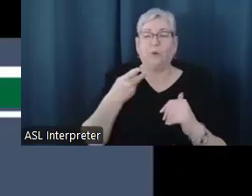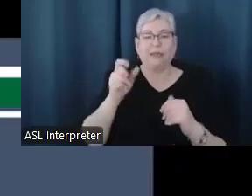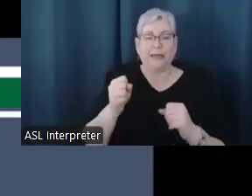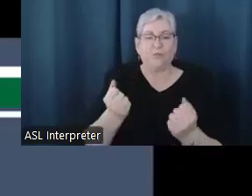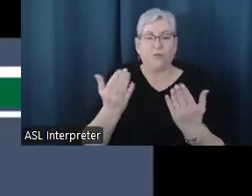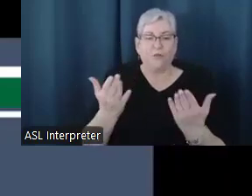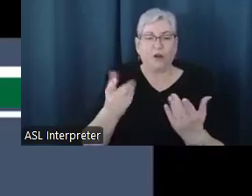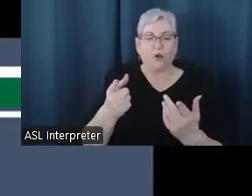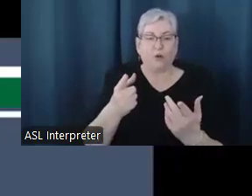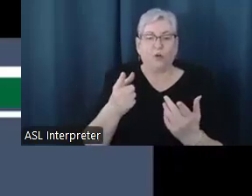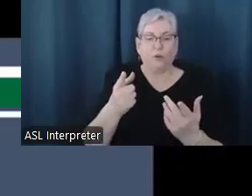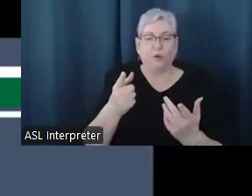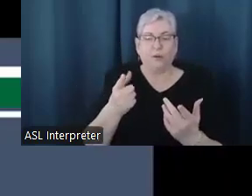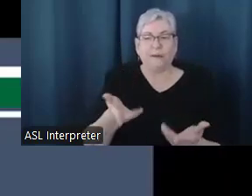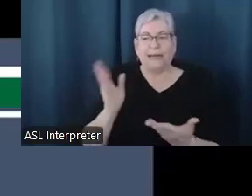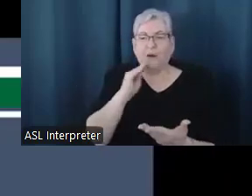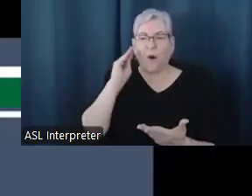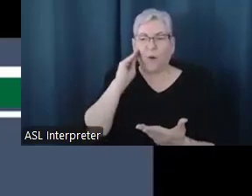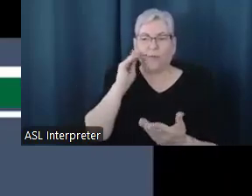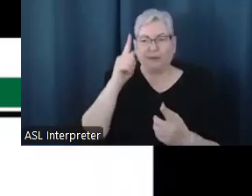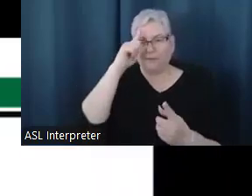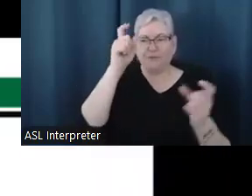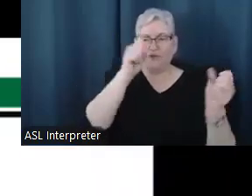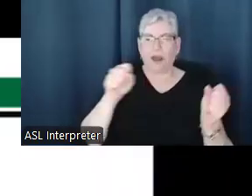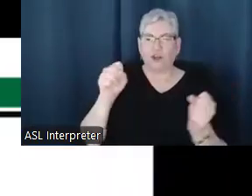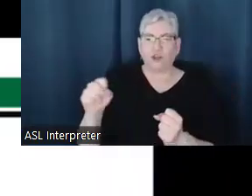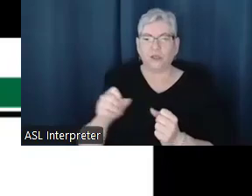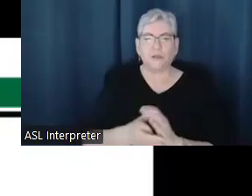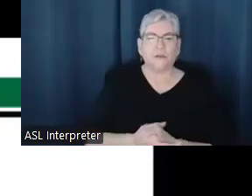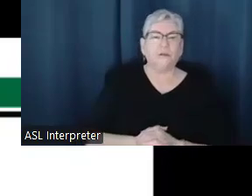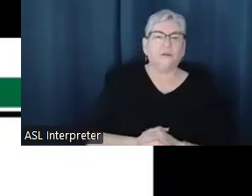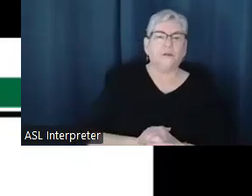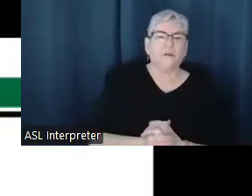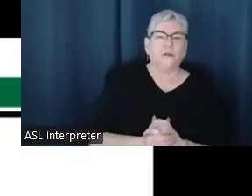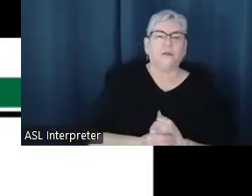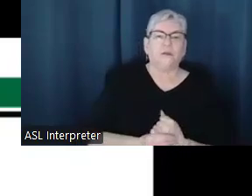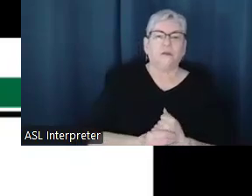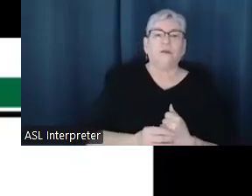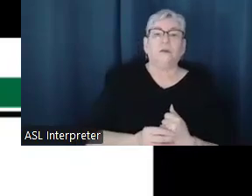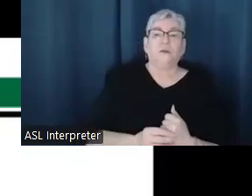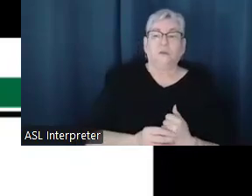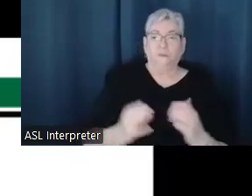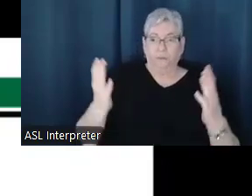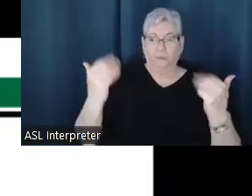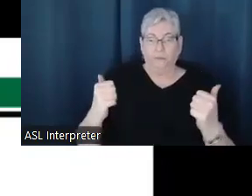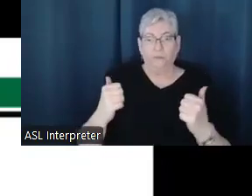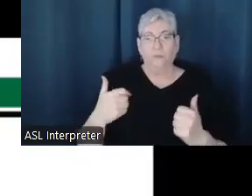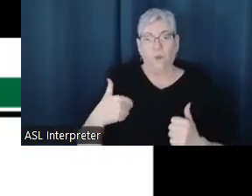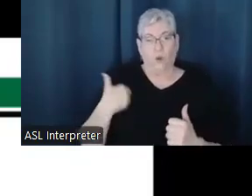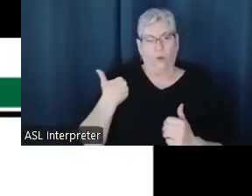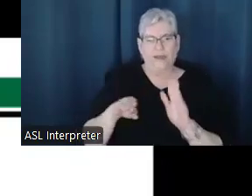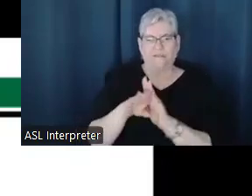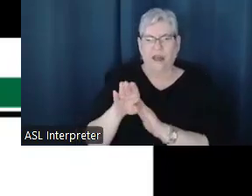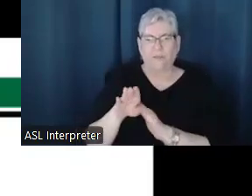take-home strategies. Go ahead. First, we're going to be talking about youth development. So if you remember back